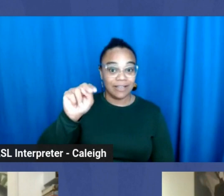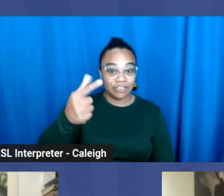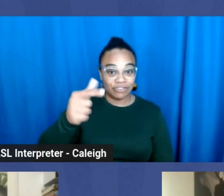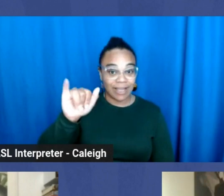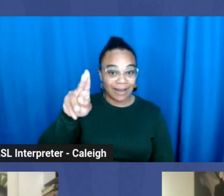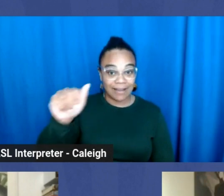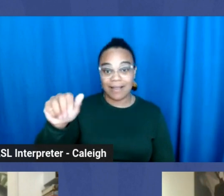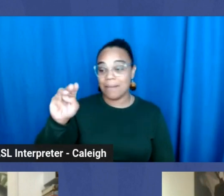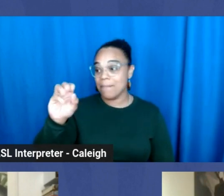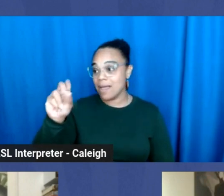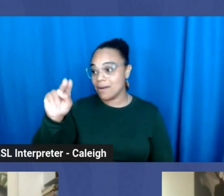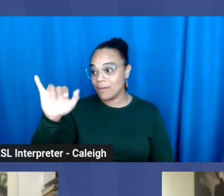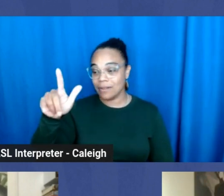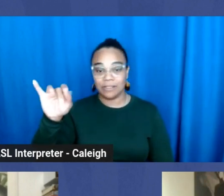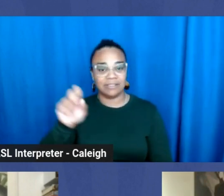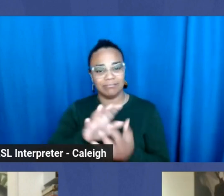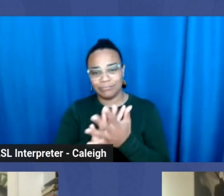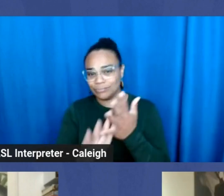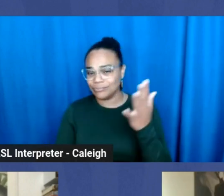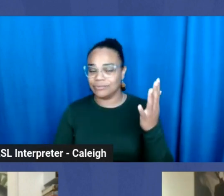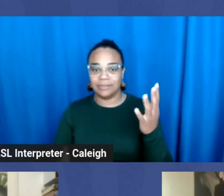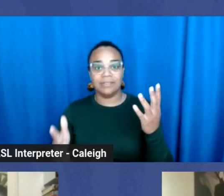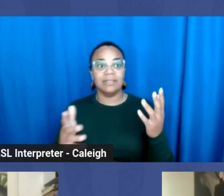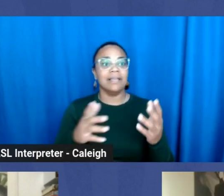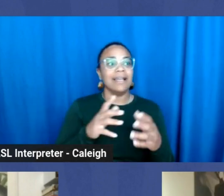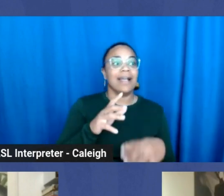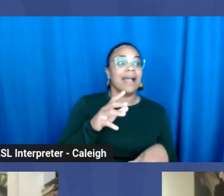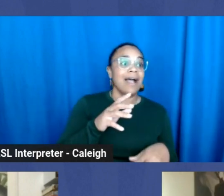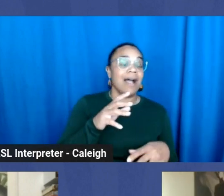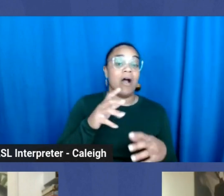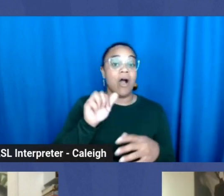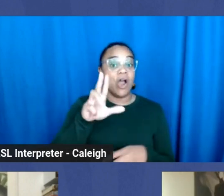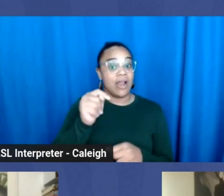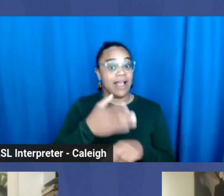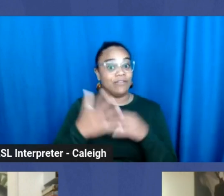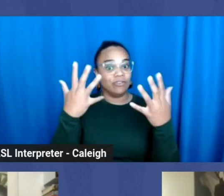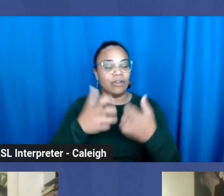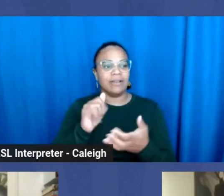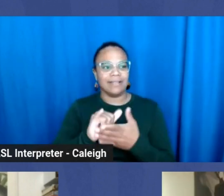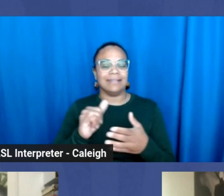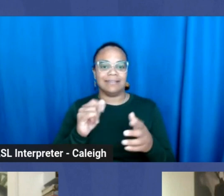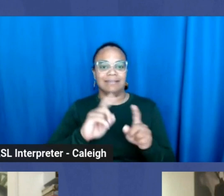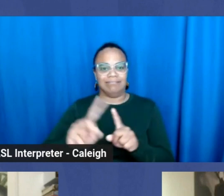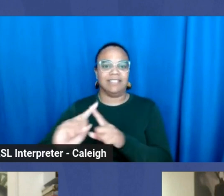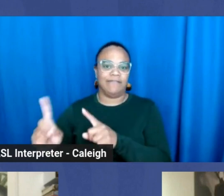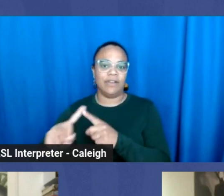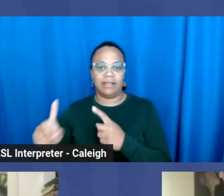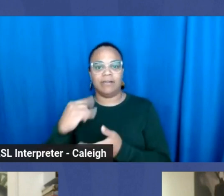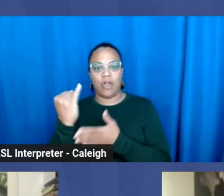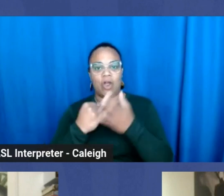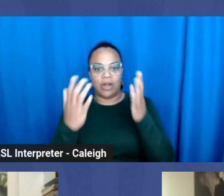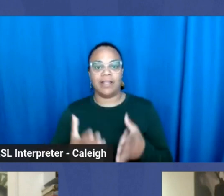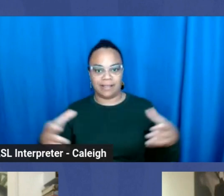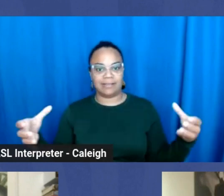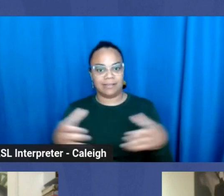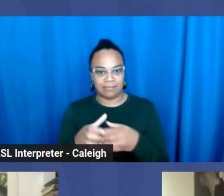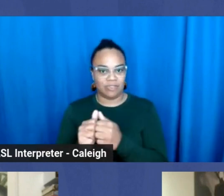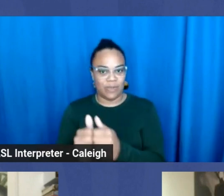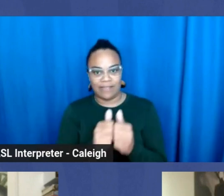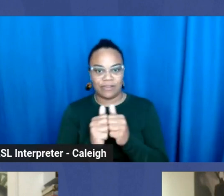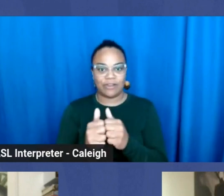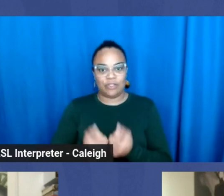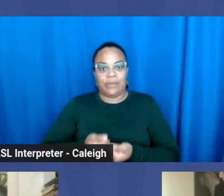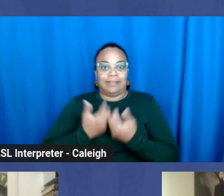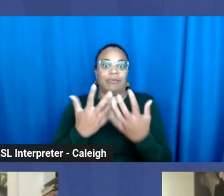what I would say is an artist collective speaking about the things that happen in the bedroom that we're not supposed to talk about.